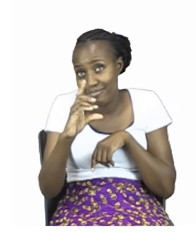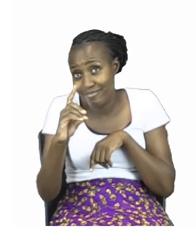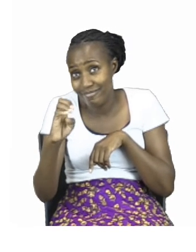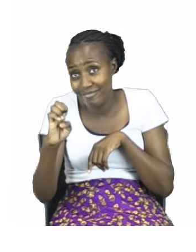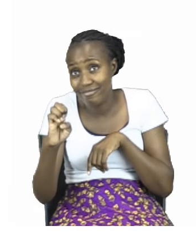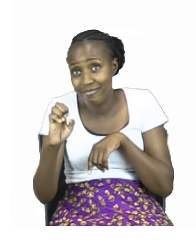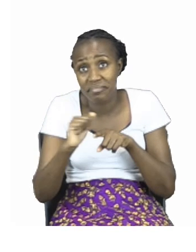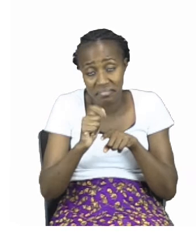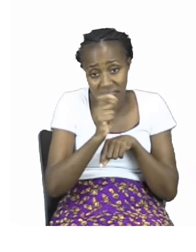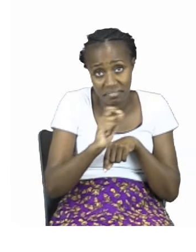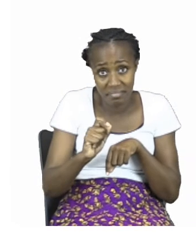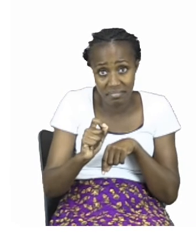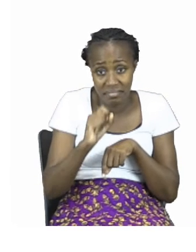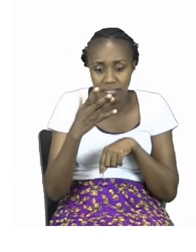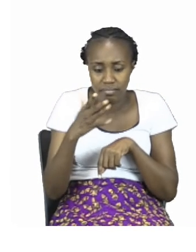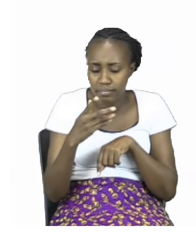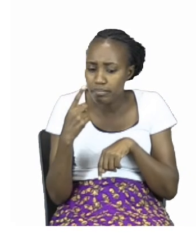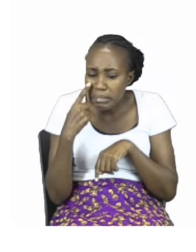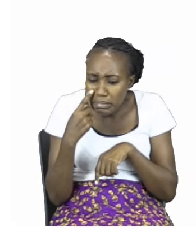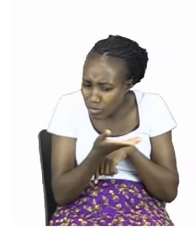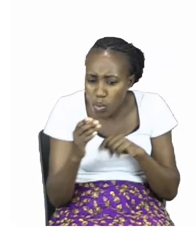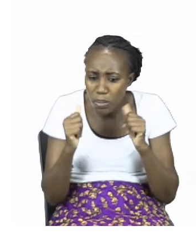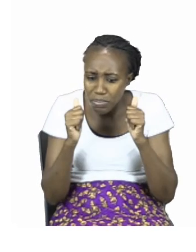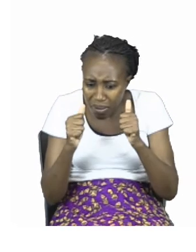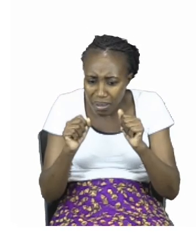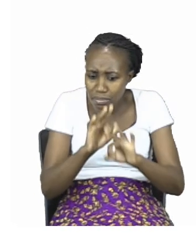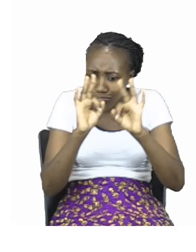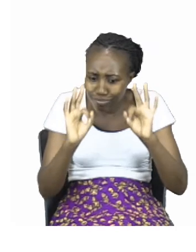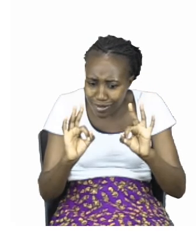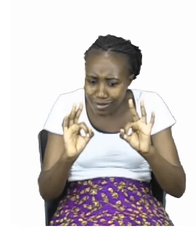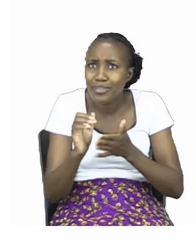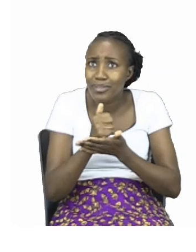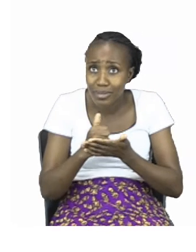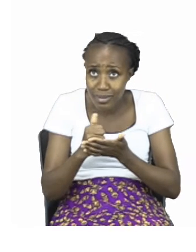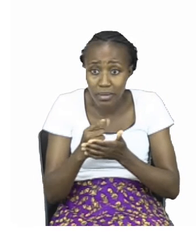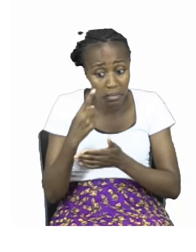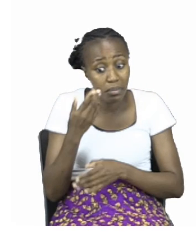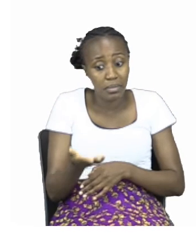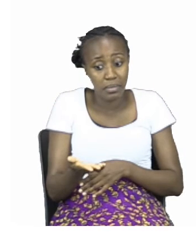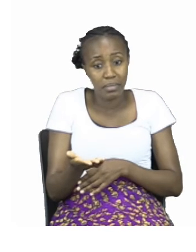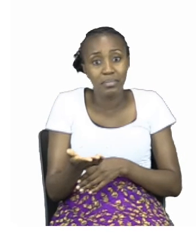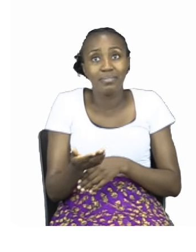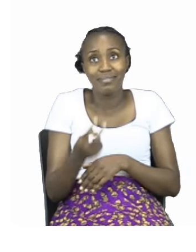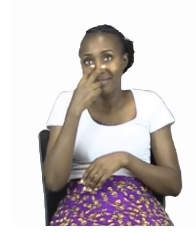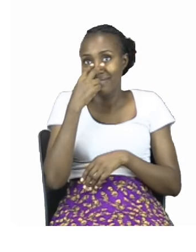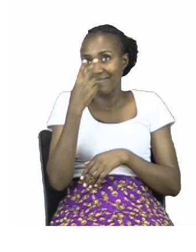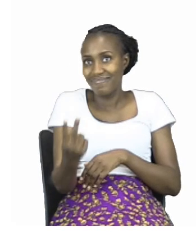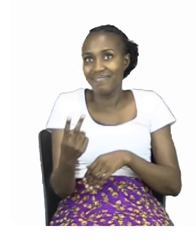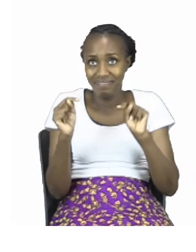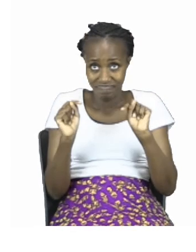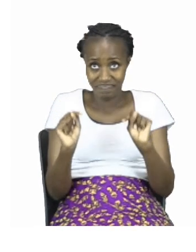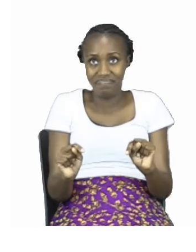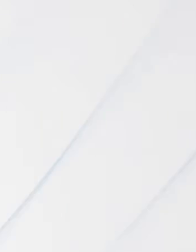you're done, take a look at what you have done and see whether it is neat or not. I'll see you after